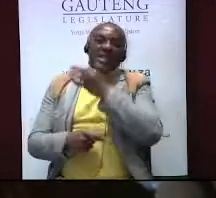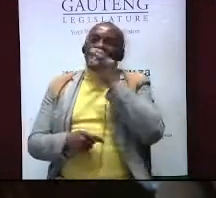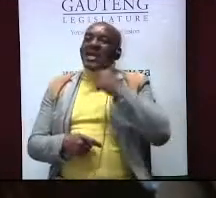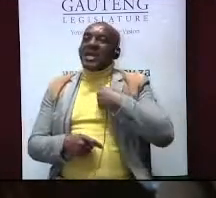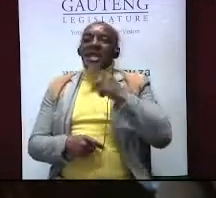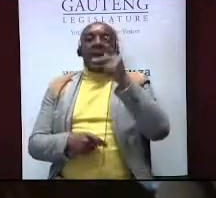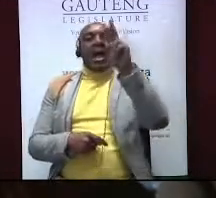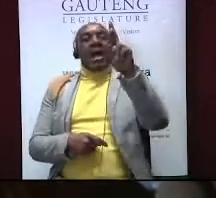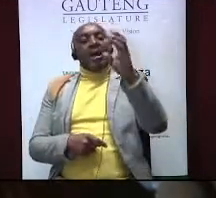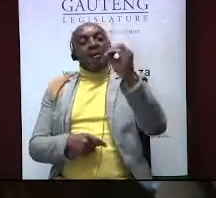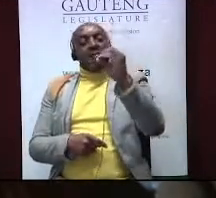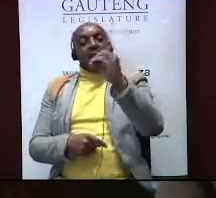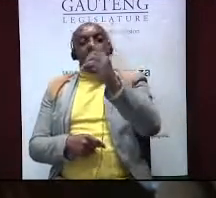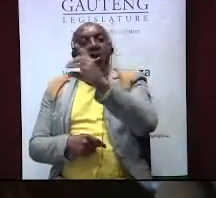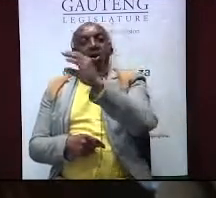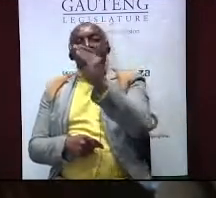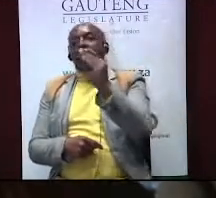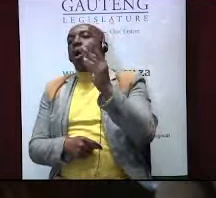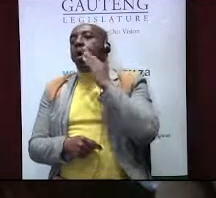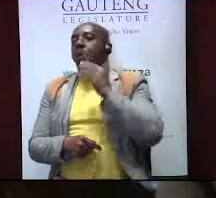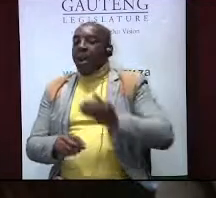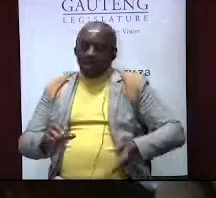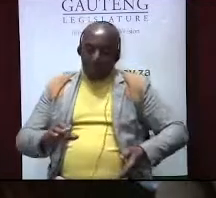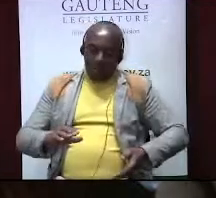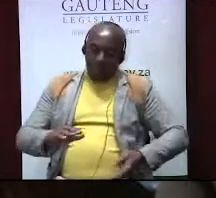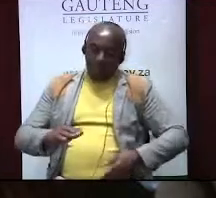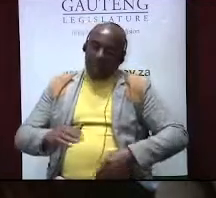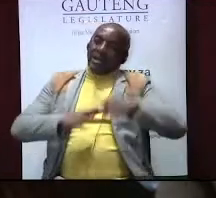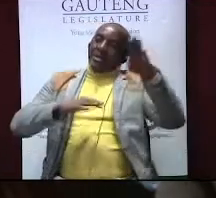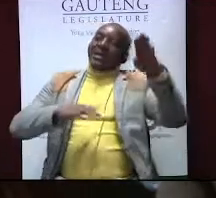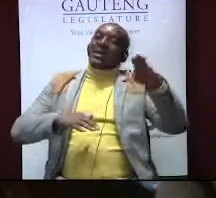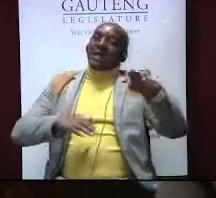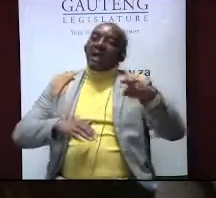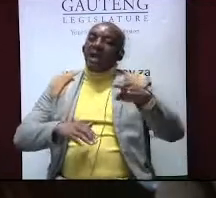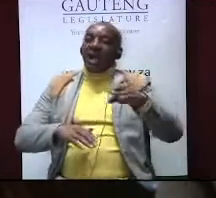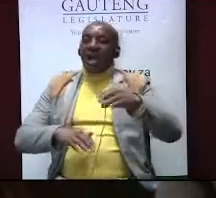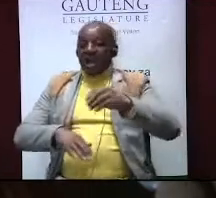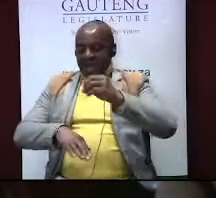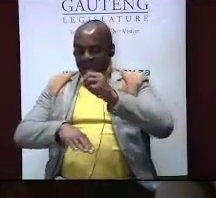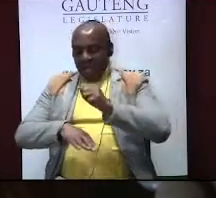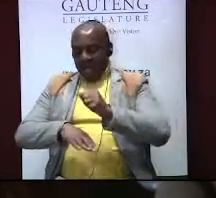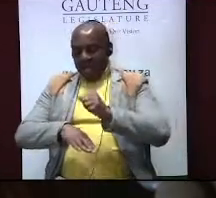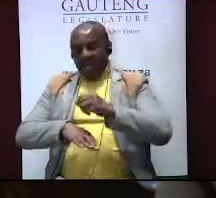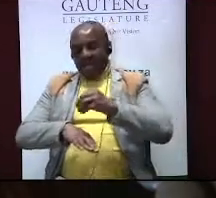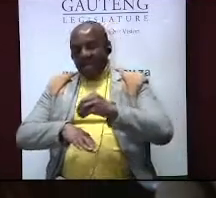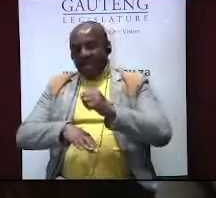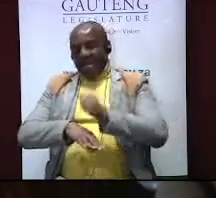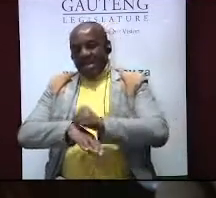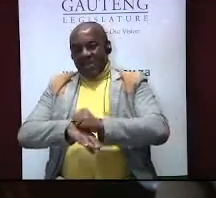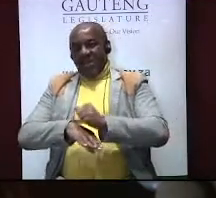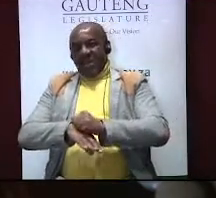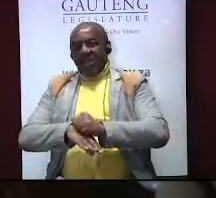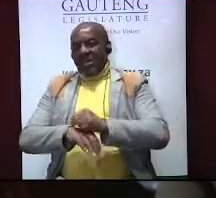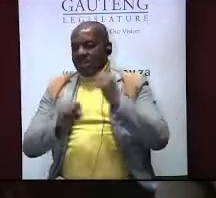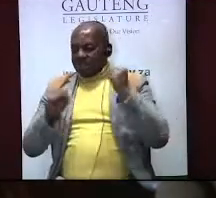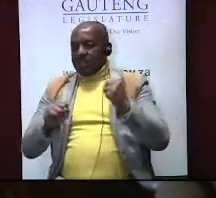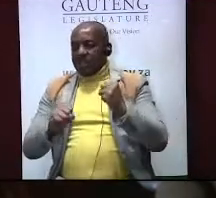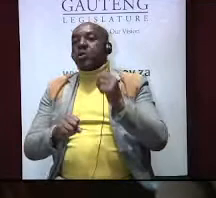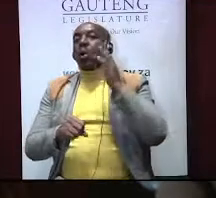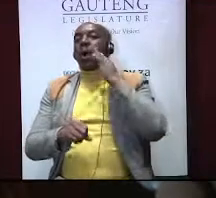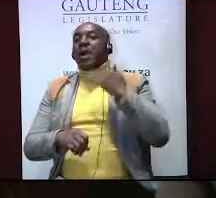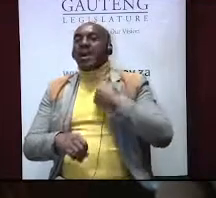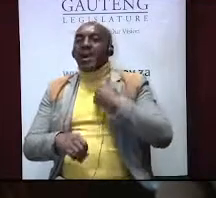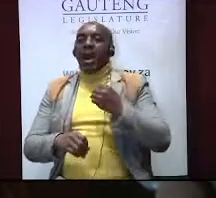I'm mbogoto because how raya lijwe, lwena wale mala. Litat. But rona we've got feelings, we feel pain. So we